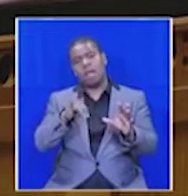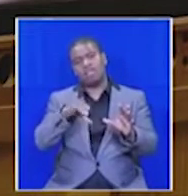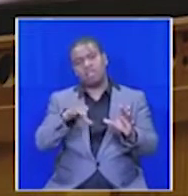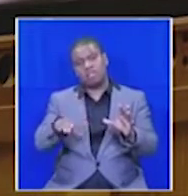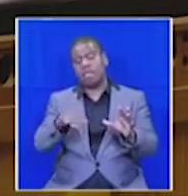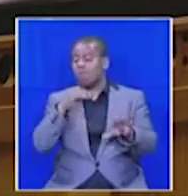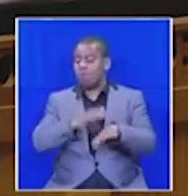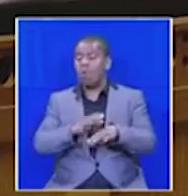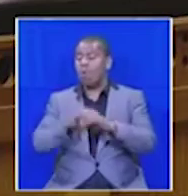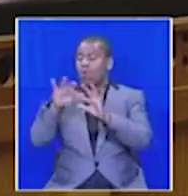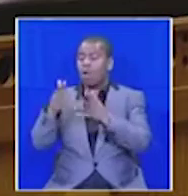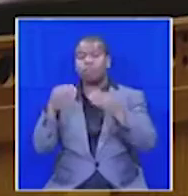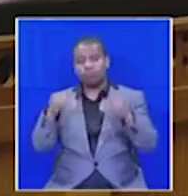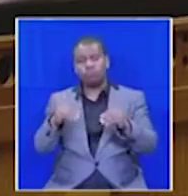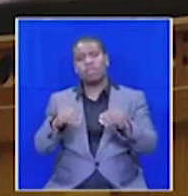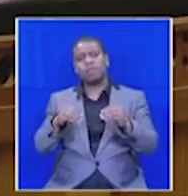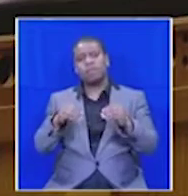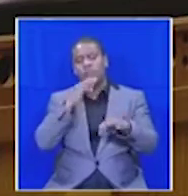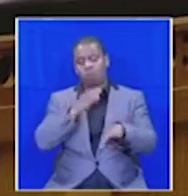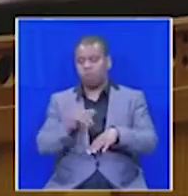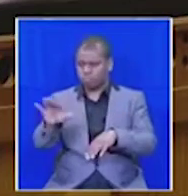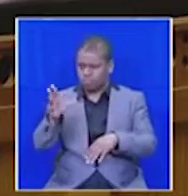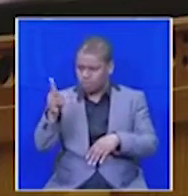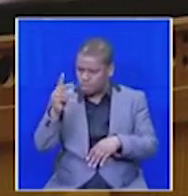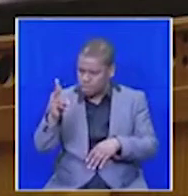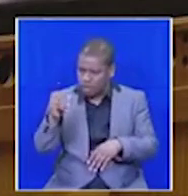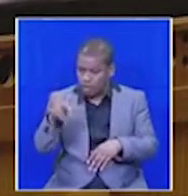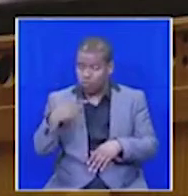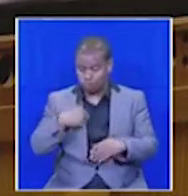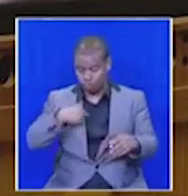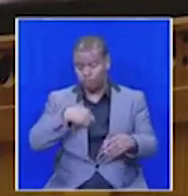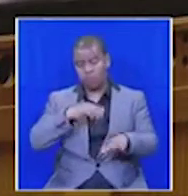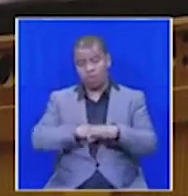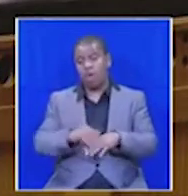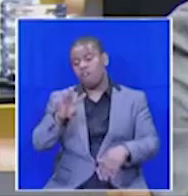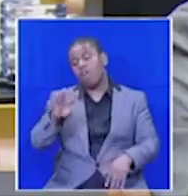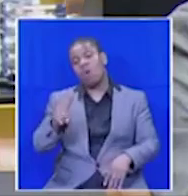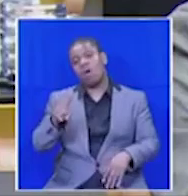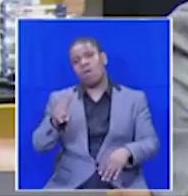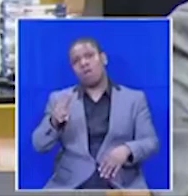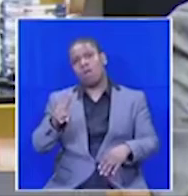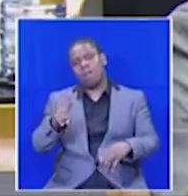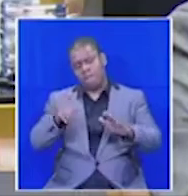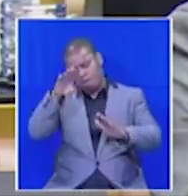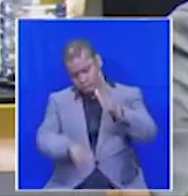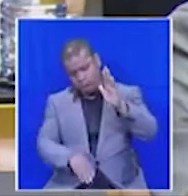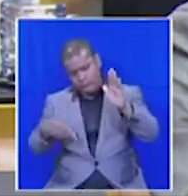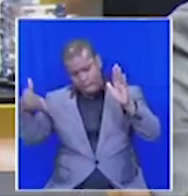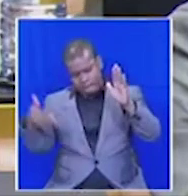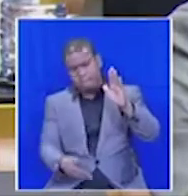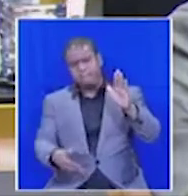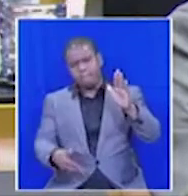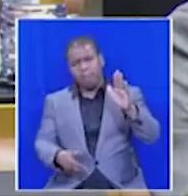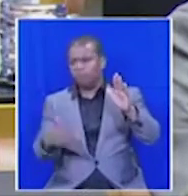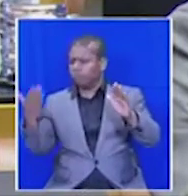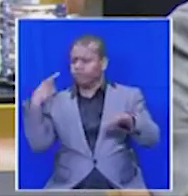of Doing Business rankings. And listen to this, Minister Davies, we are now a full 41 places lower than the day that you came into